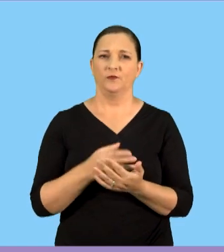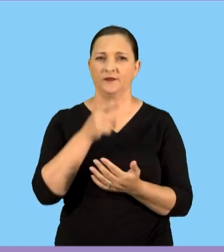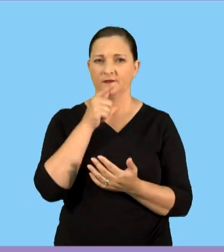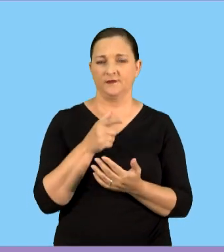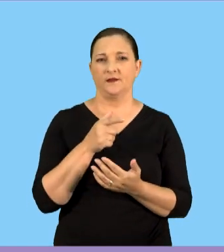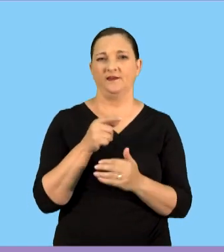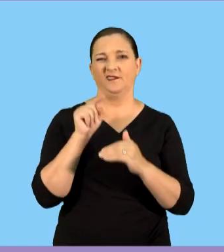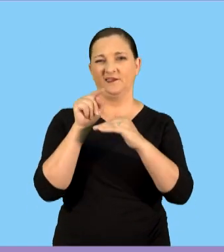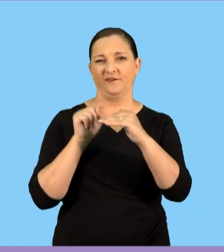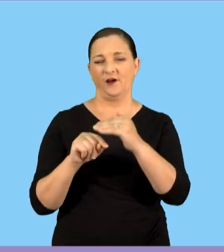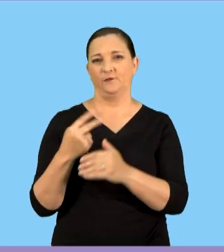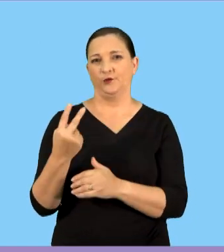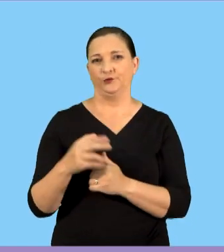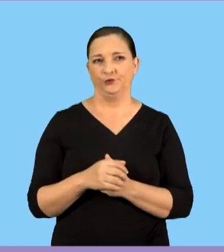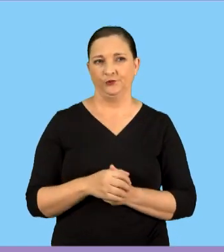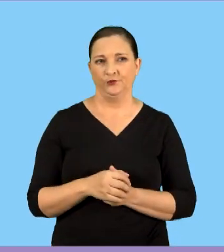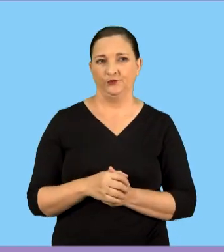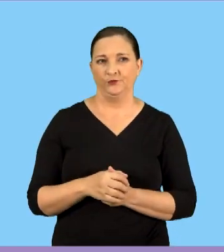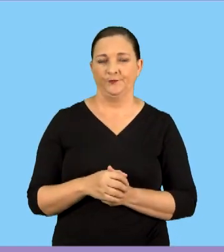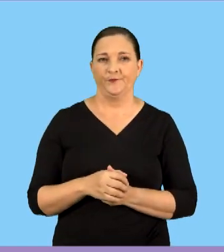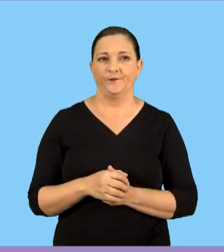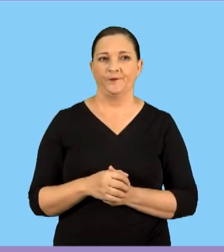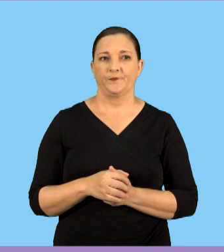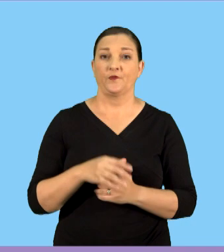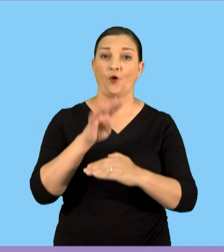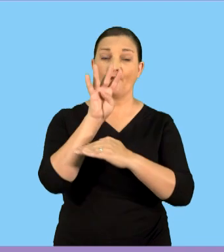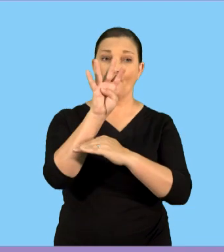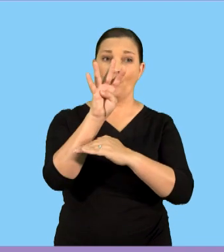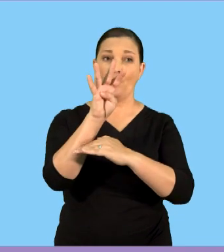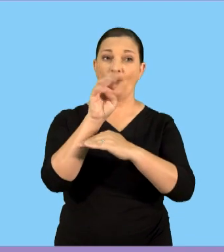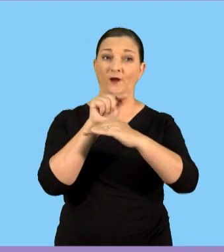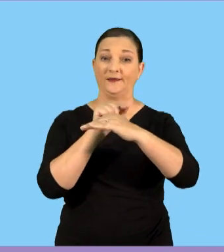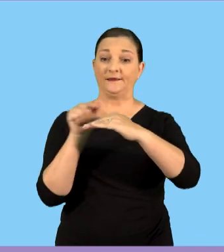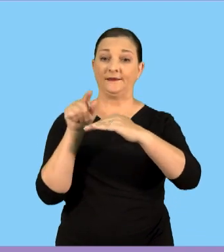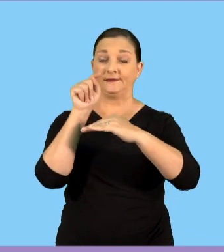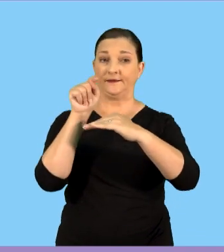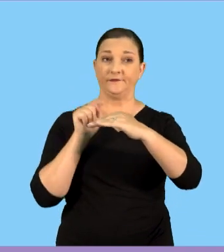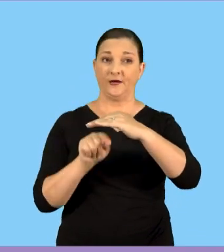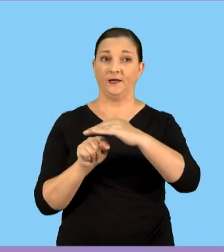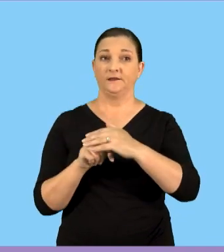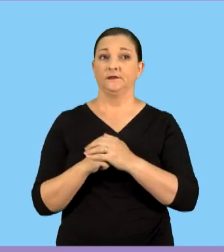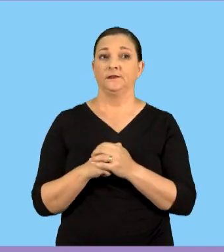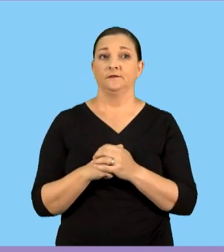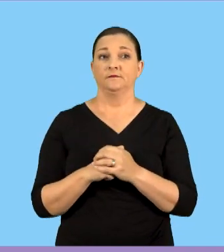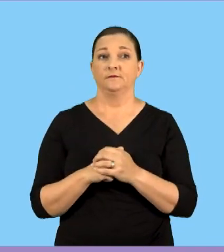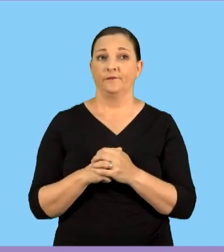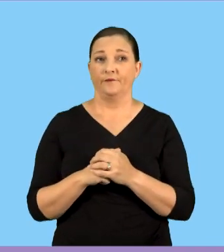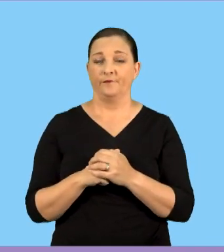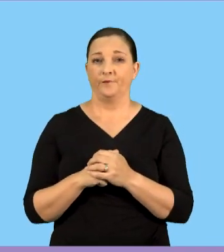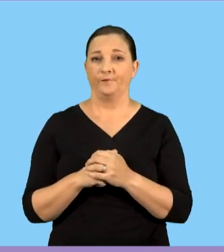can say that we are taking 4/6 and we are actually just dividing it by 2. Our answer there is going to be